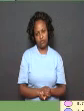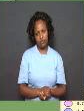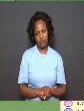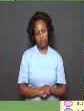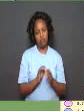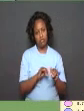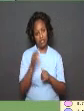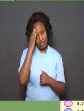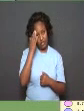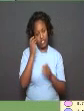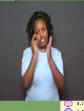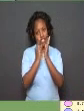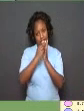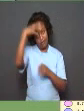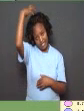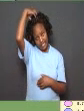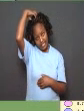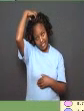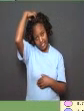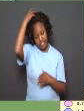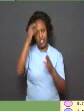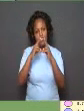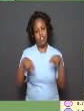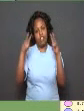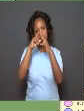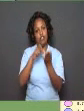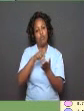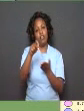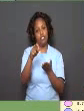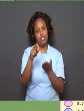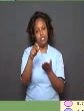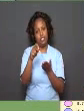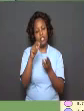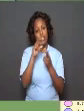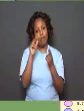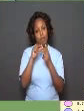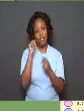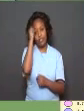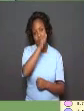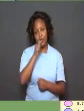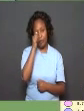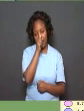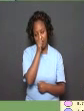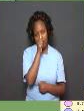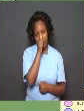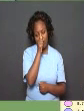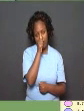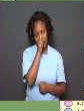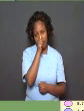As well as the Constitution of the Federal Democratic Republic of